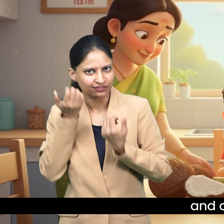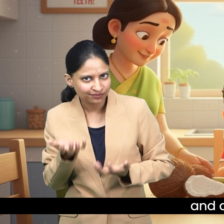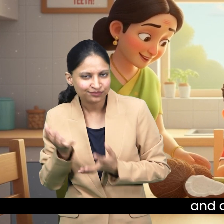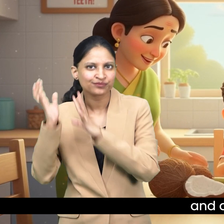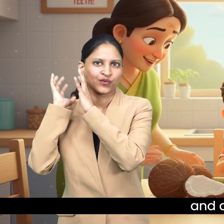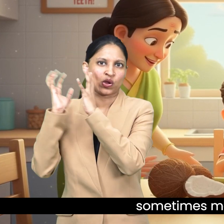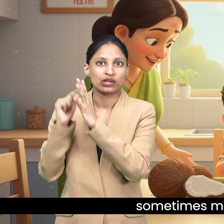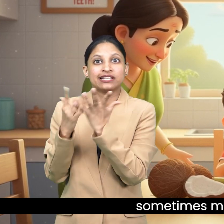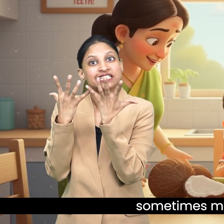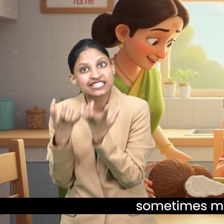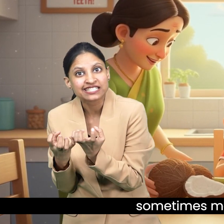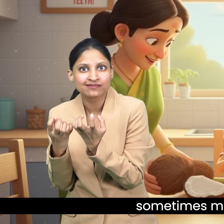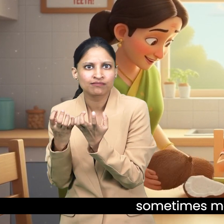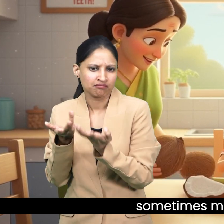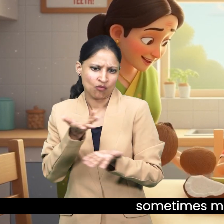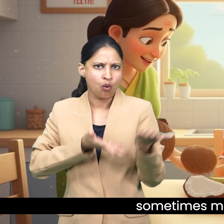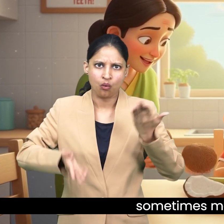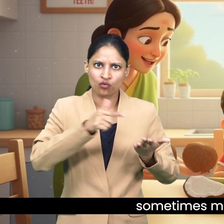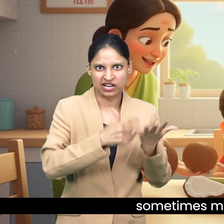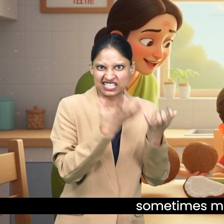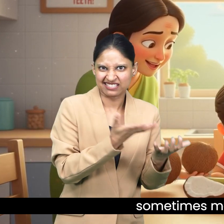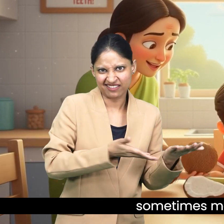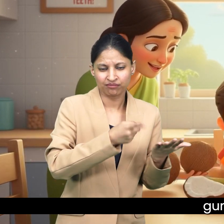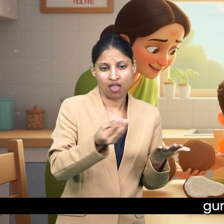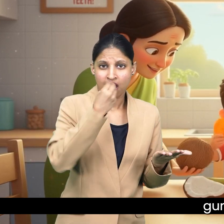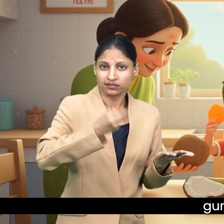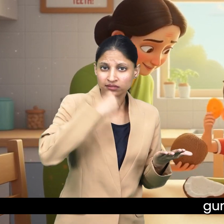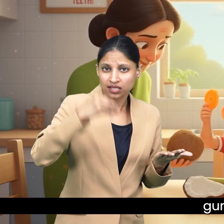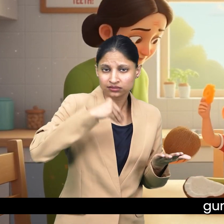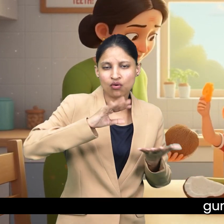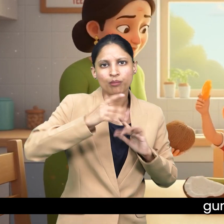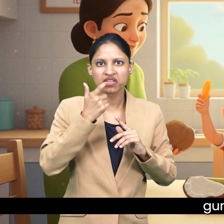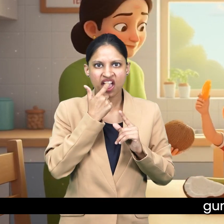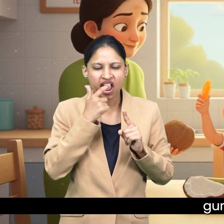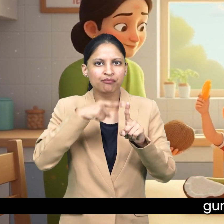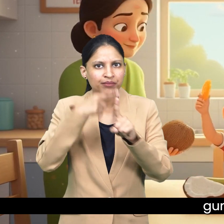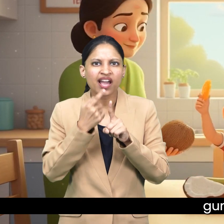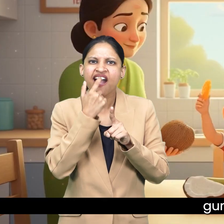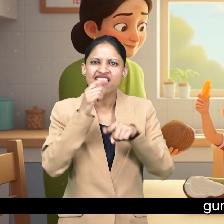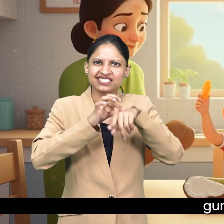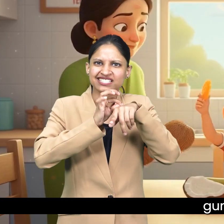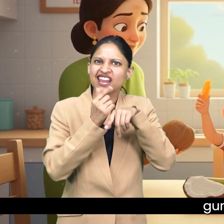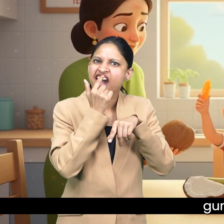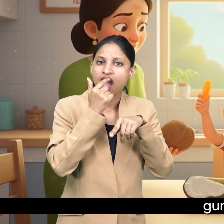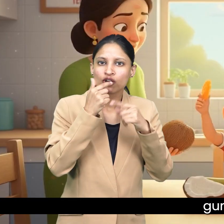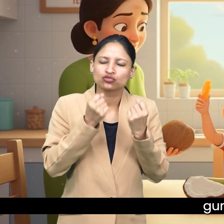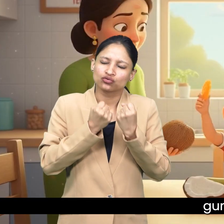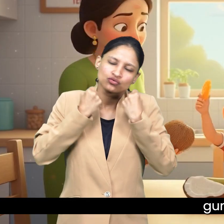dry coconut sometimes makes your teeth and gums strong.